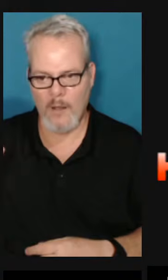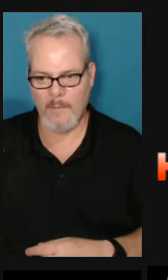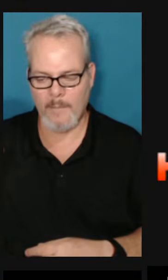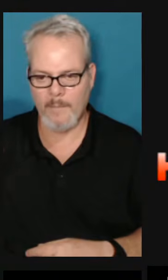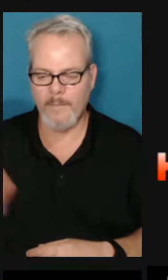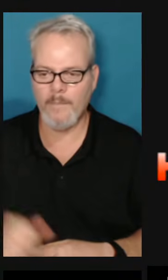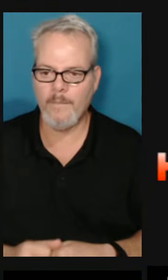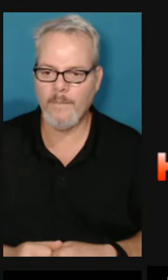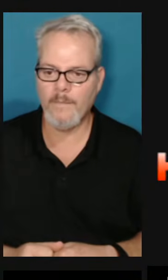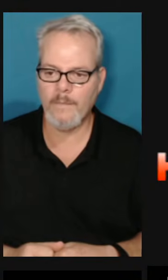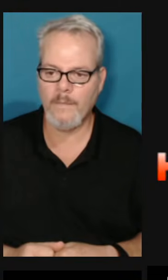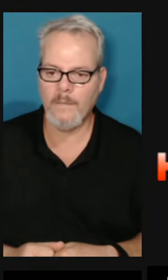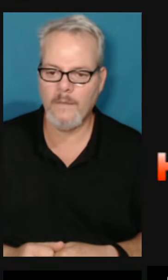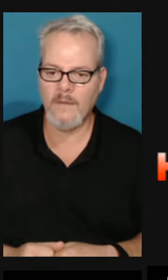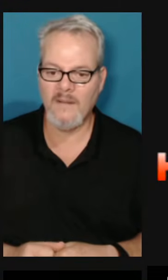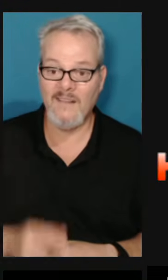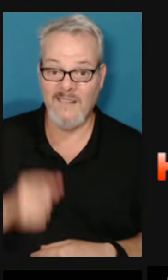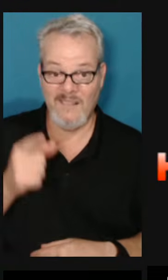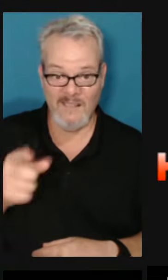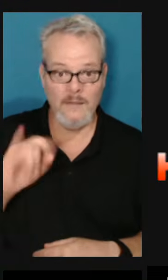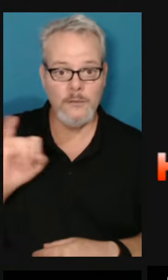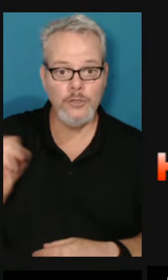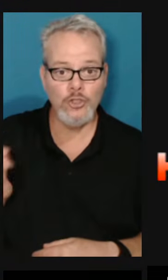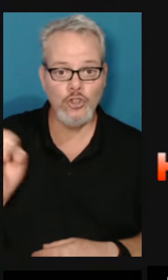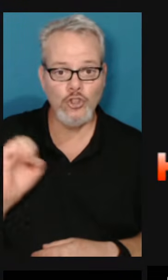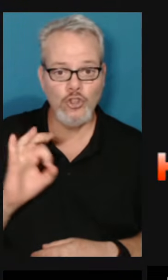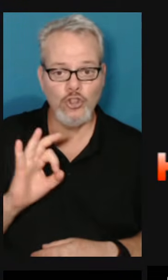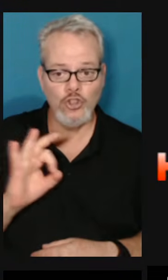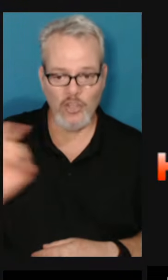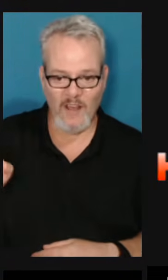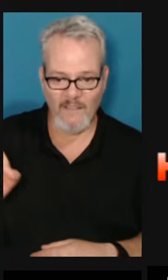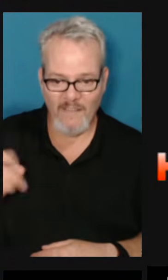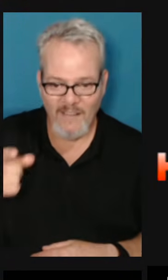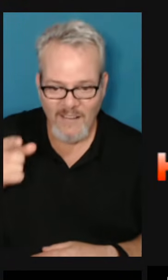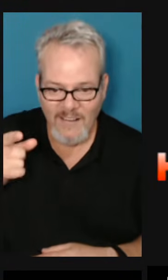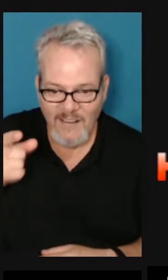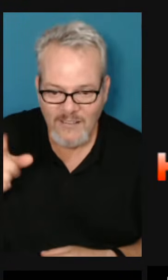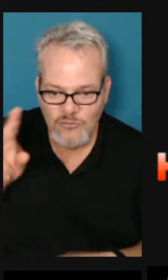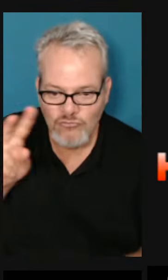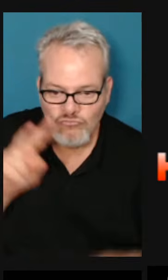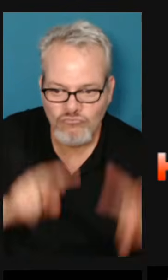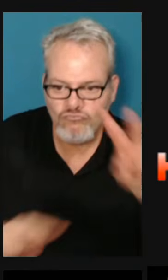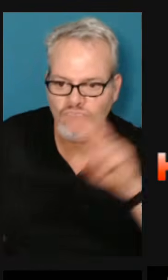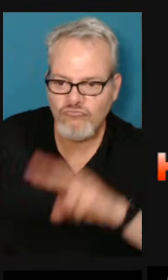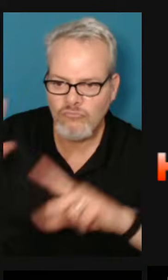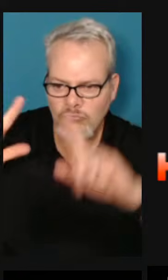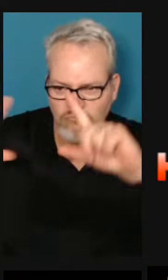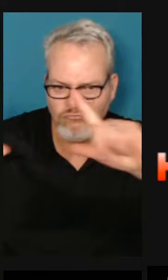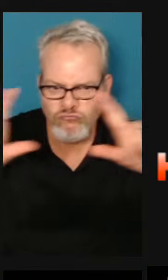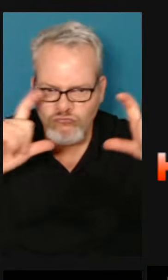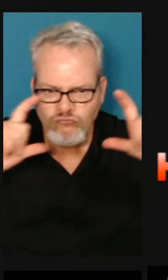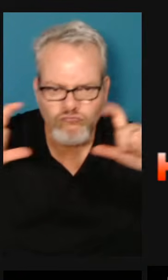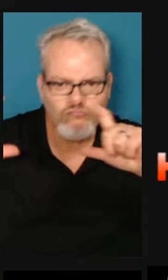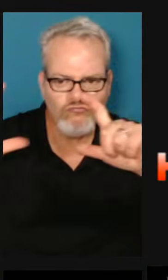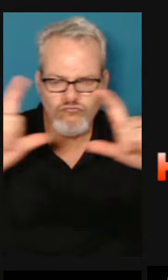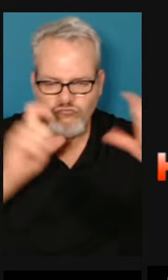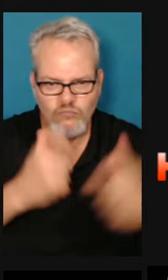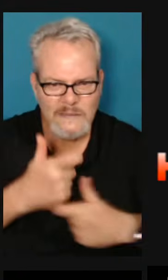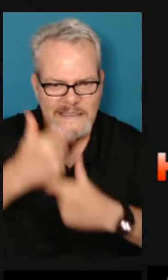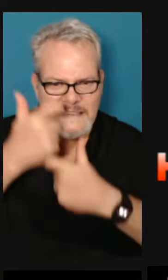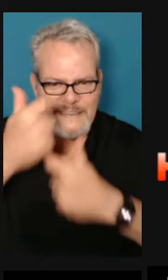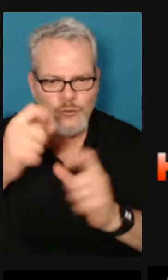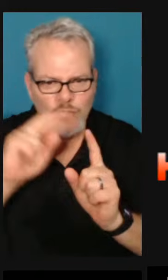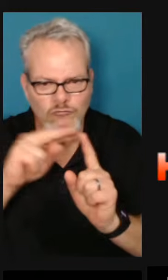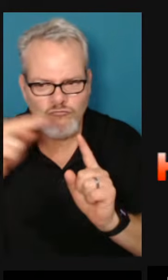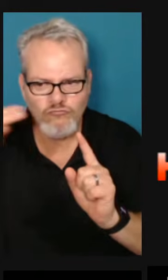and then this from Jeff out on the backside of it, the interesting angles. But you can see a lot